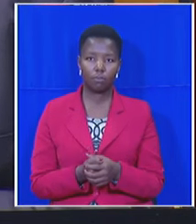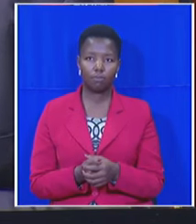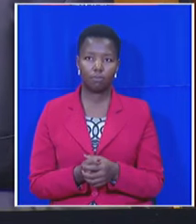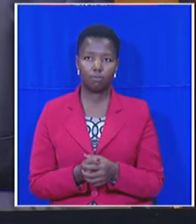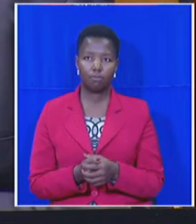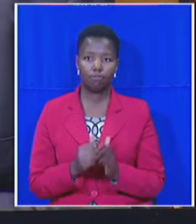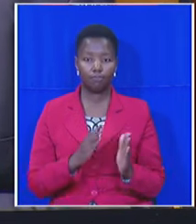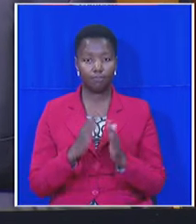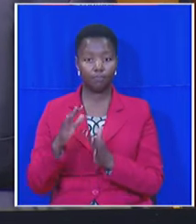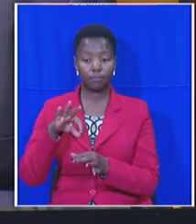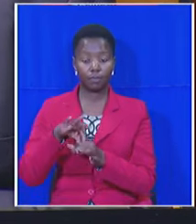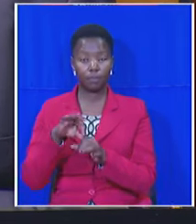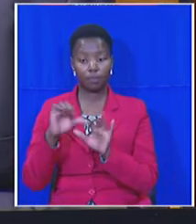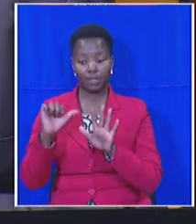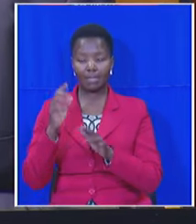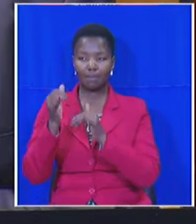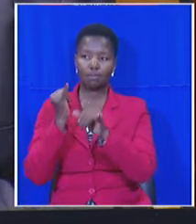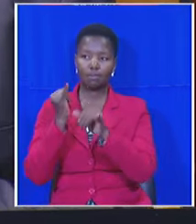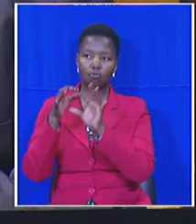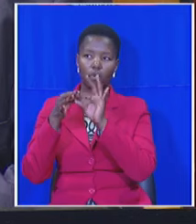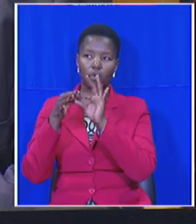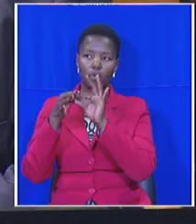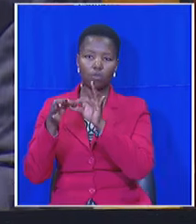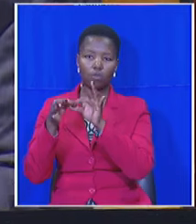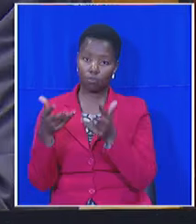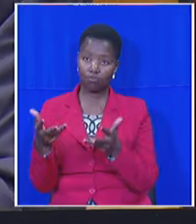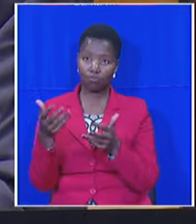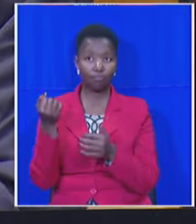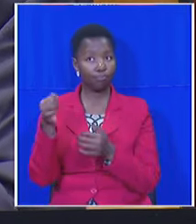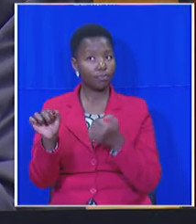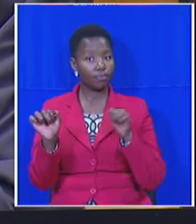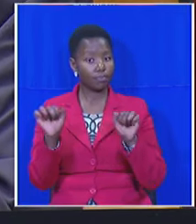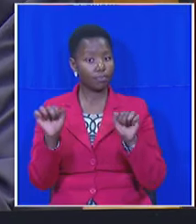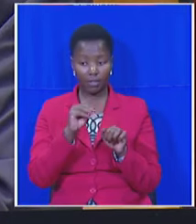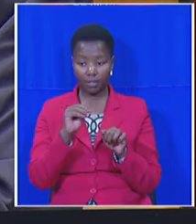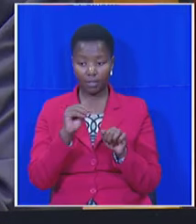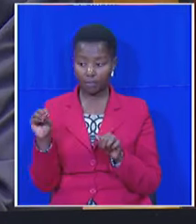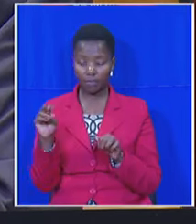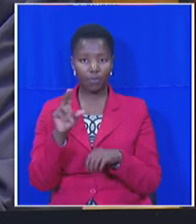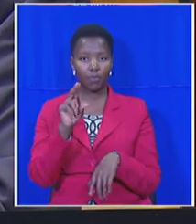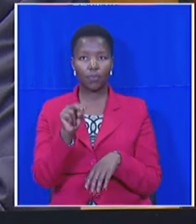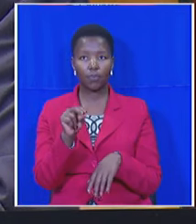I now put vote number 6, international relations and cooperation. Are there any objections?